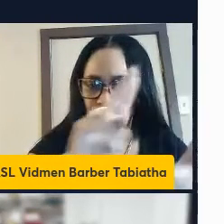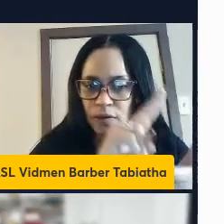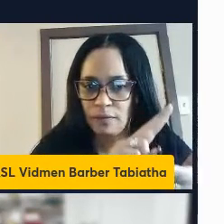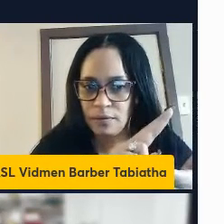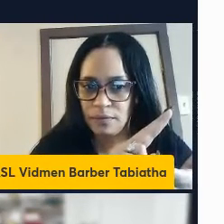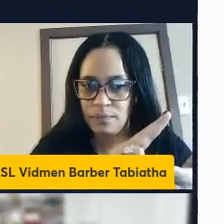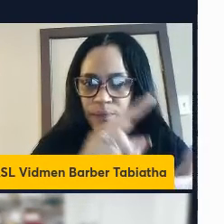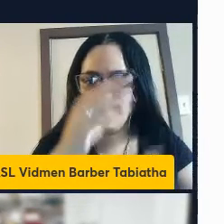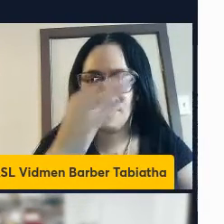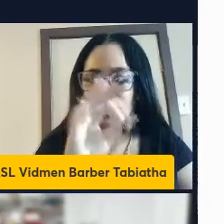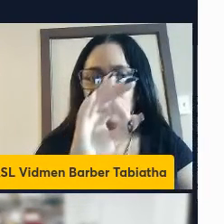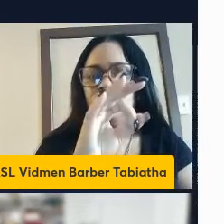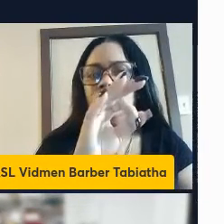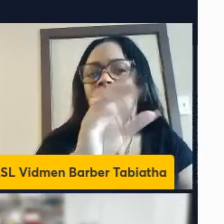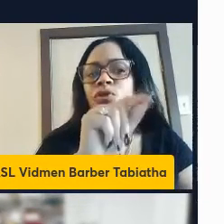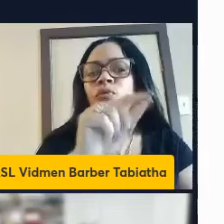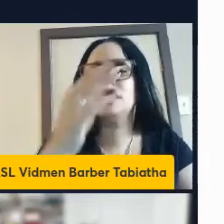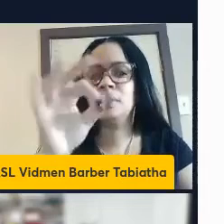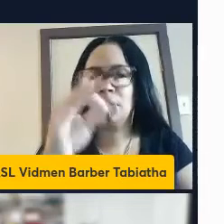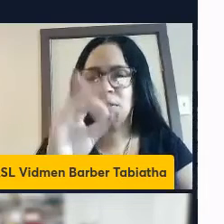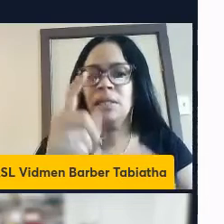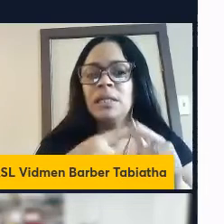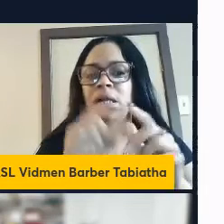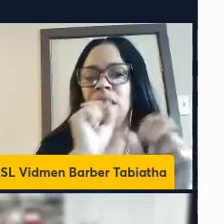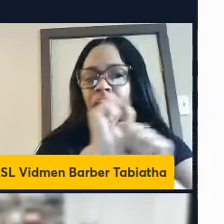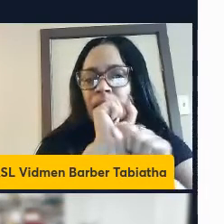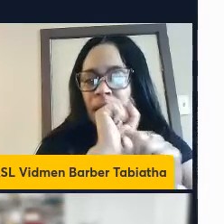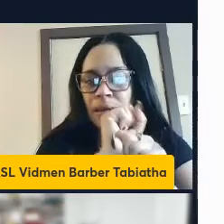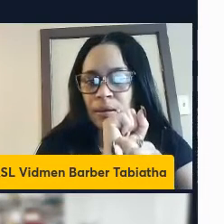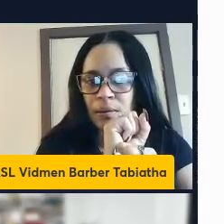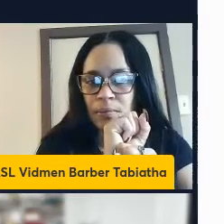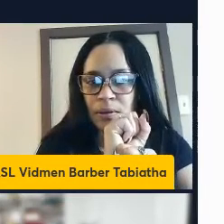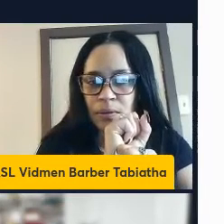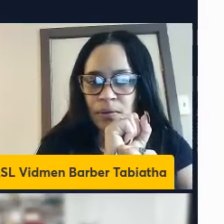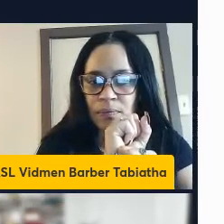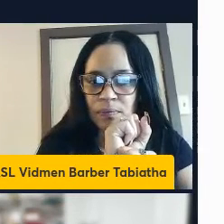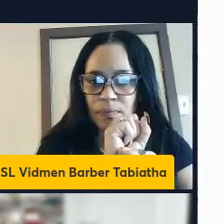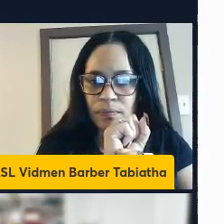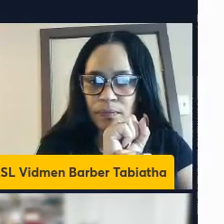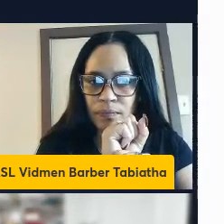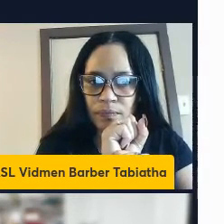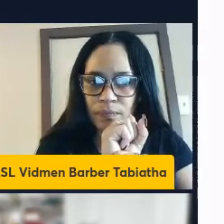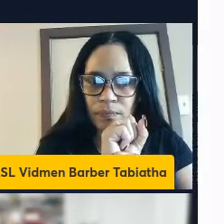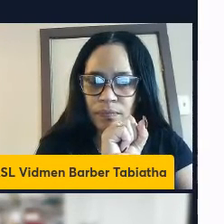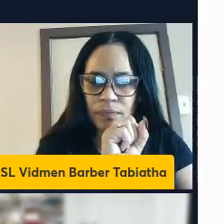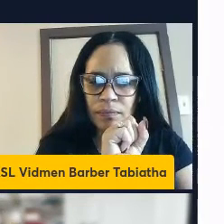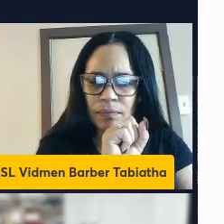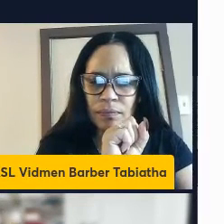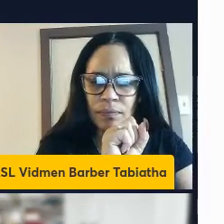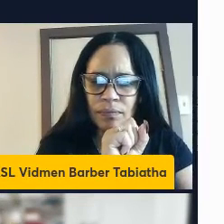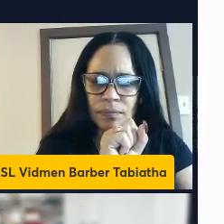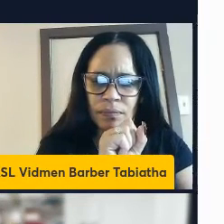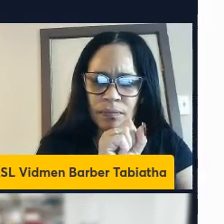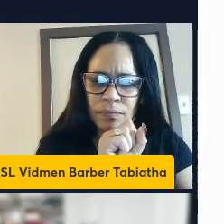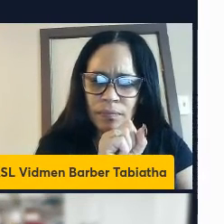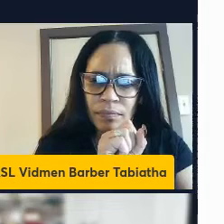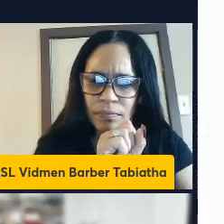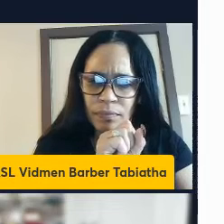2019. And there, I have been working ever since. So, malaria is,